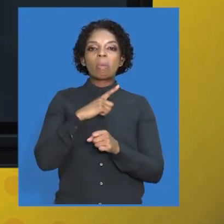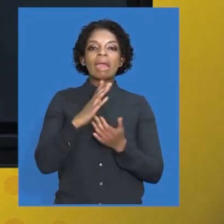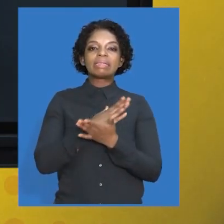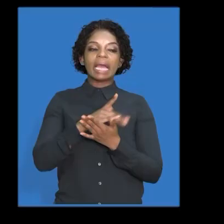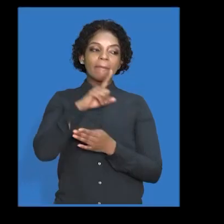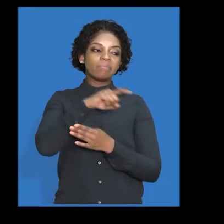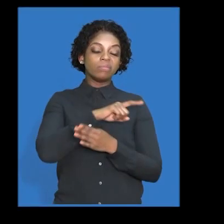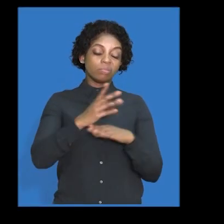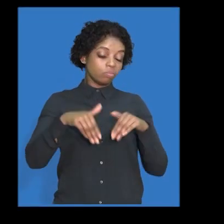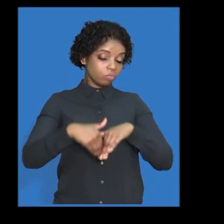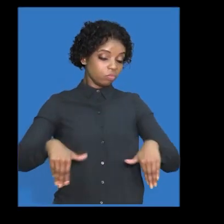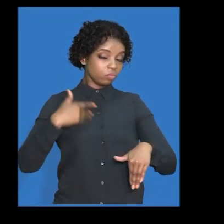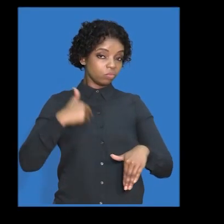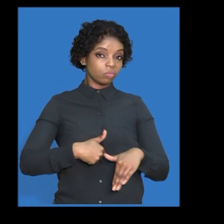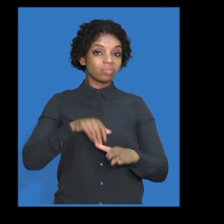voting.